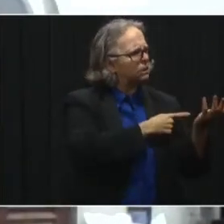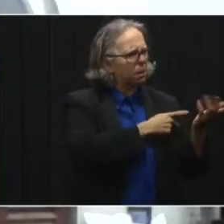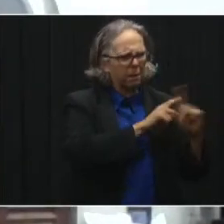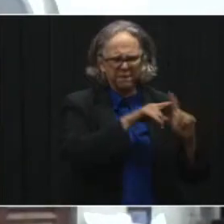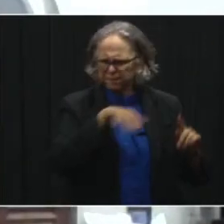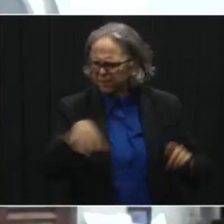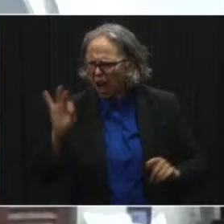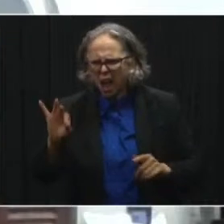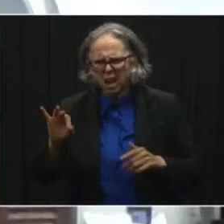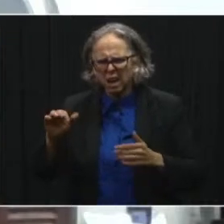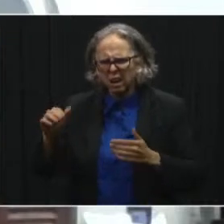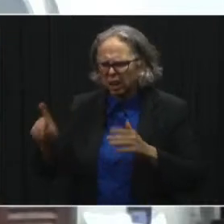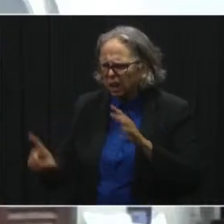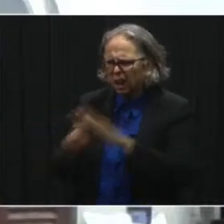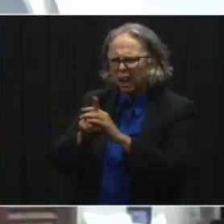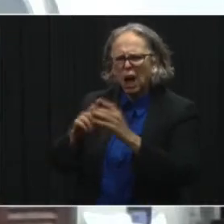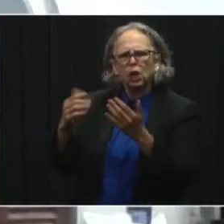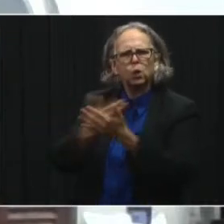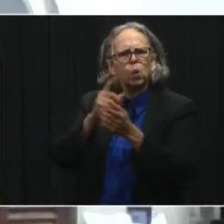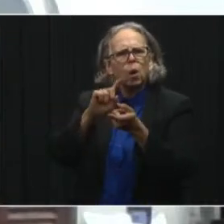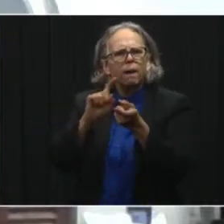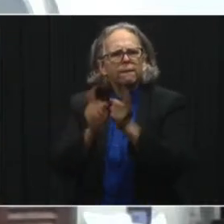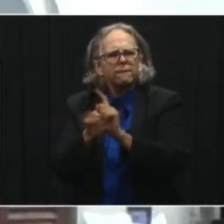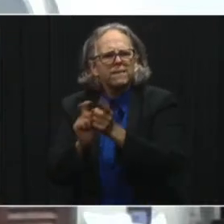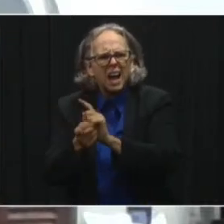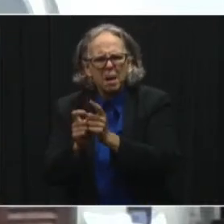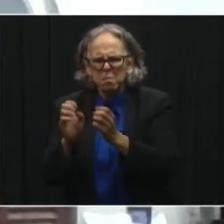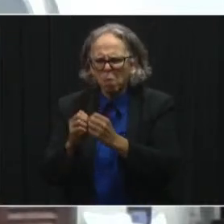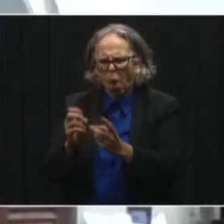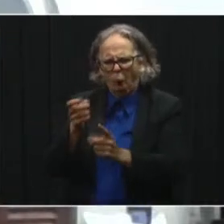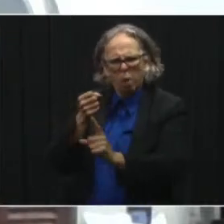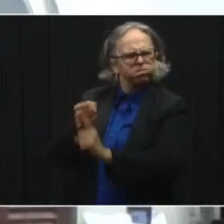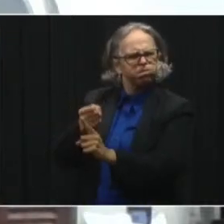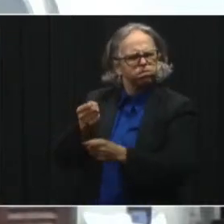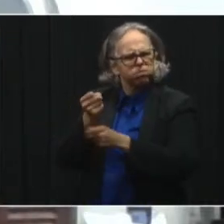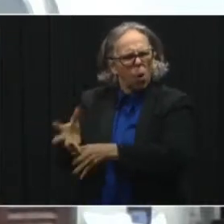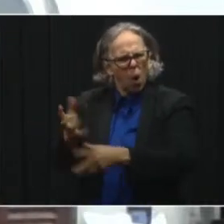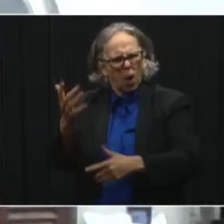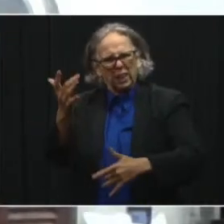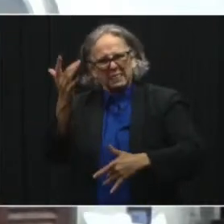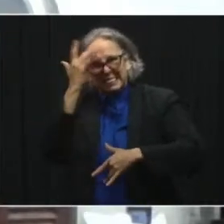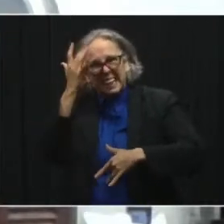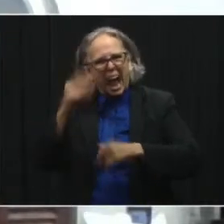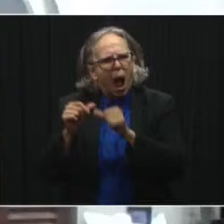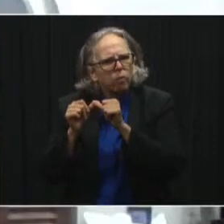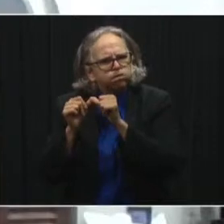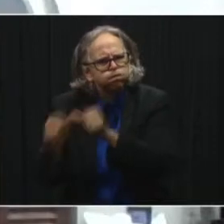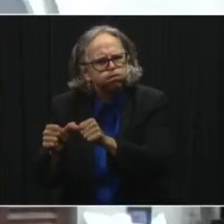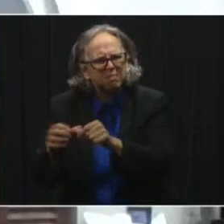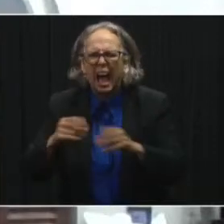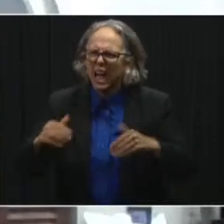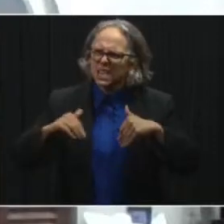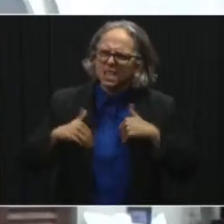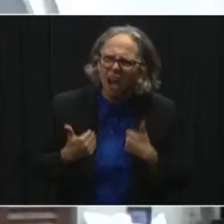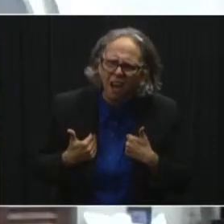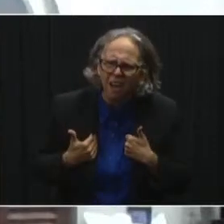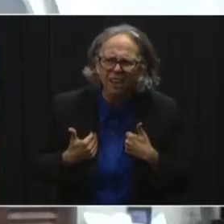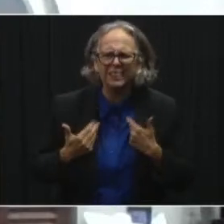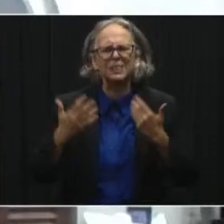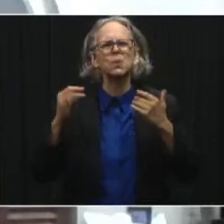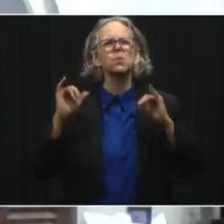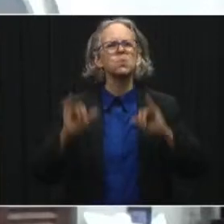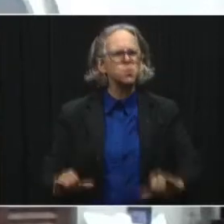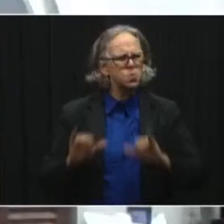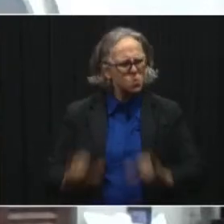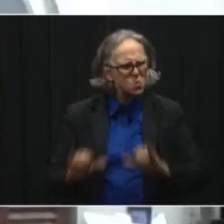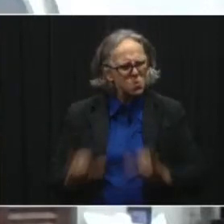so sick, and they're sick longer, and they're younger. I mean, you could hear 1,000 of these stories a day. I sent a